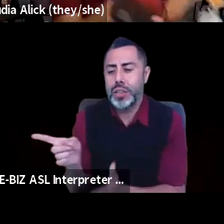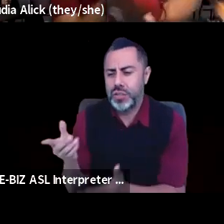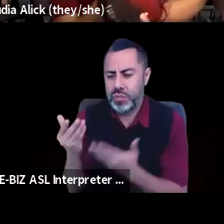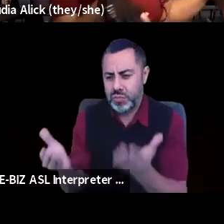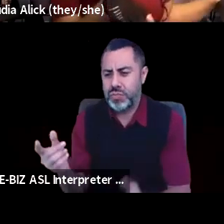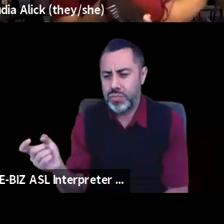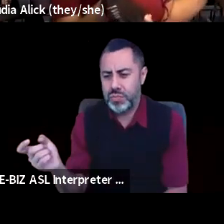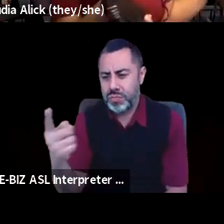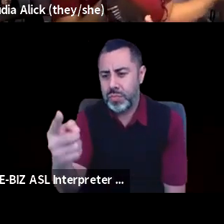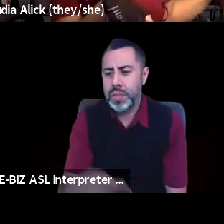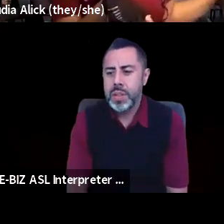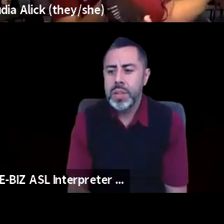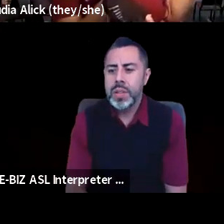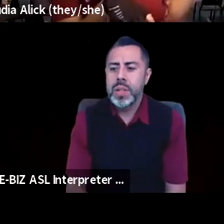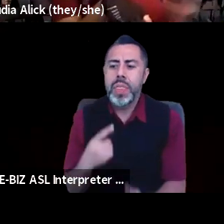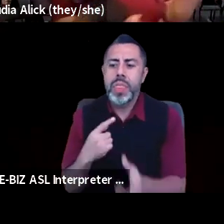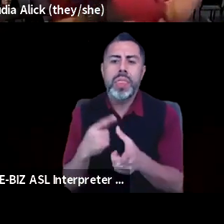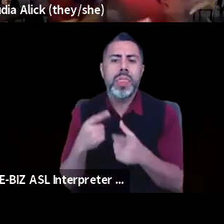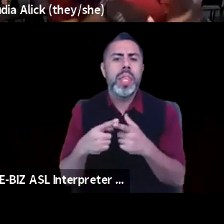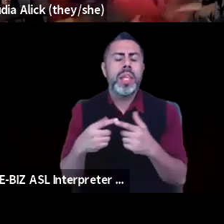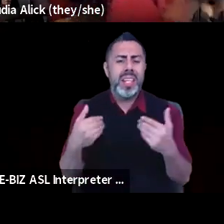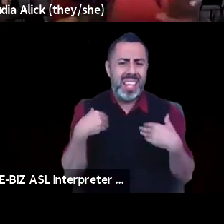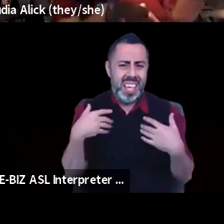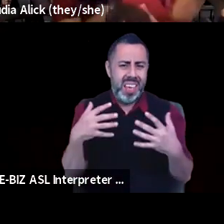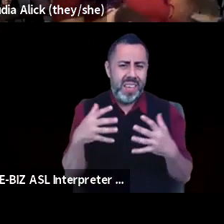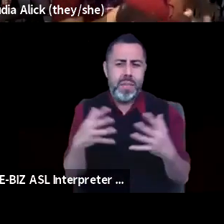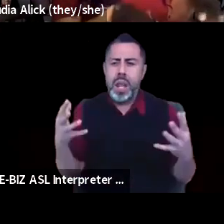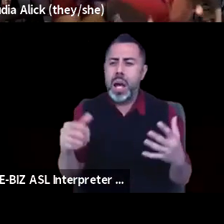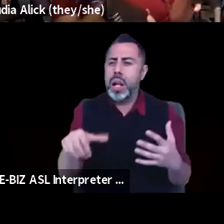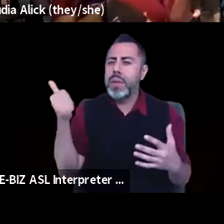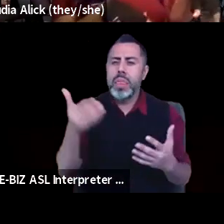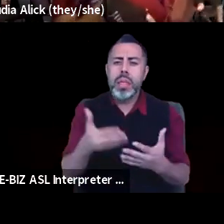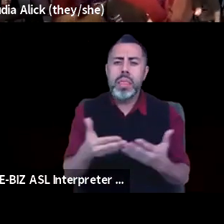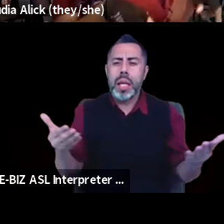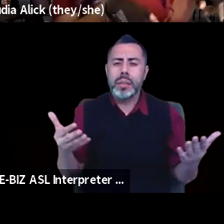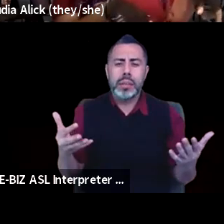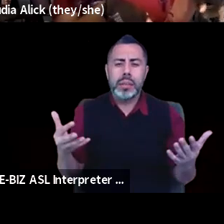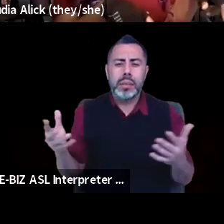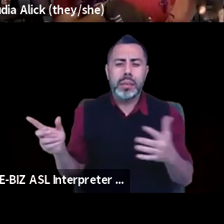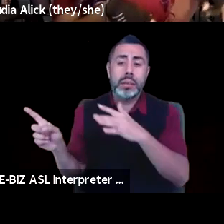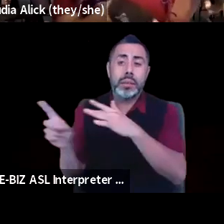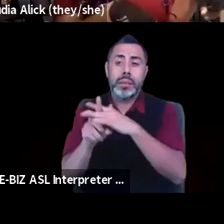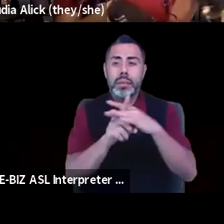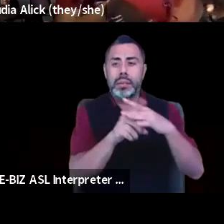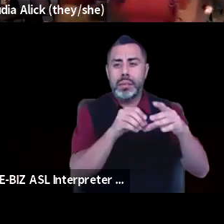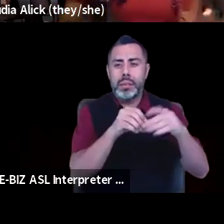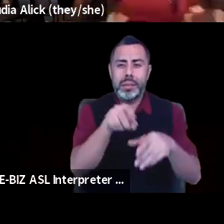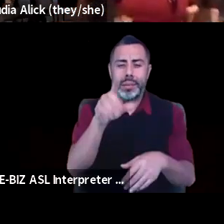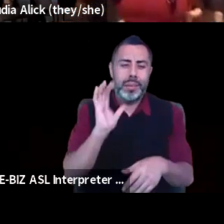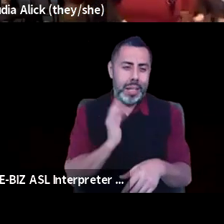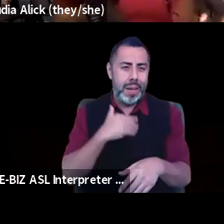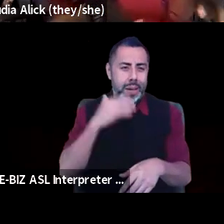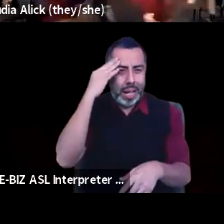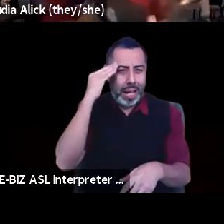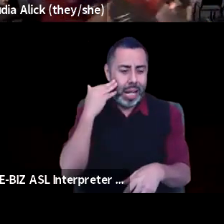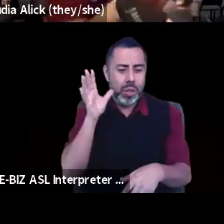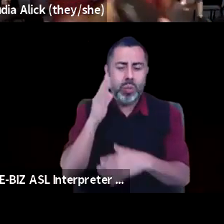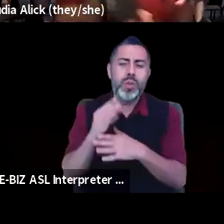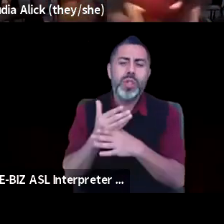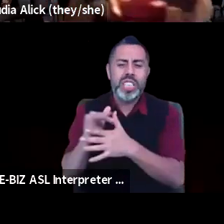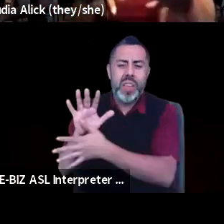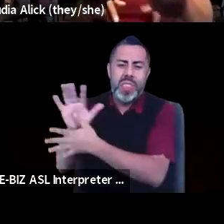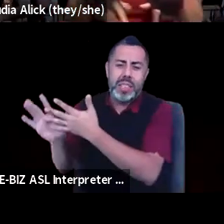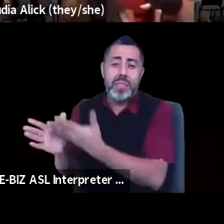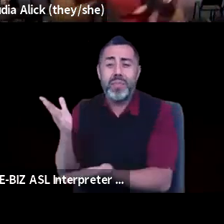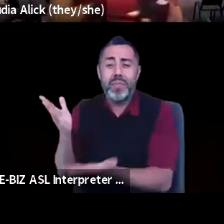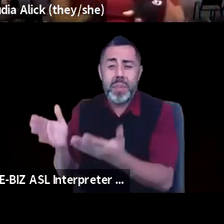Ashley. And then, you know, there's quite a bit of other stuff that was sort of rolling around in all of our heads that we'll try to share, and maybe we can